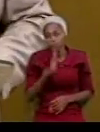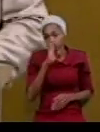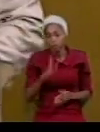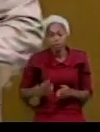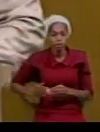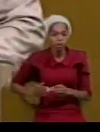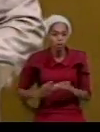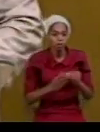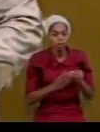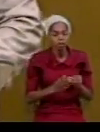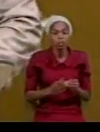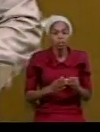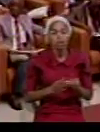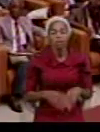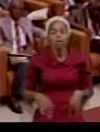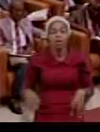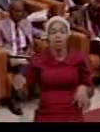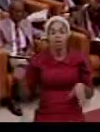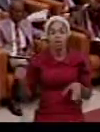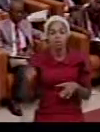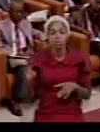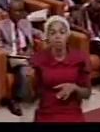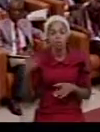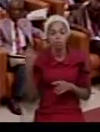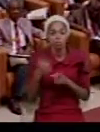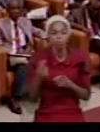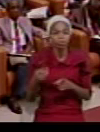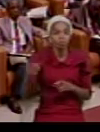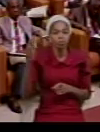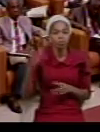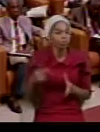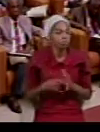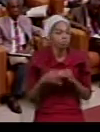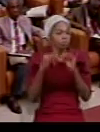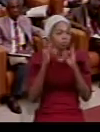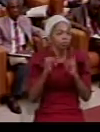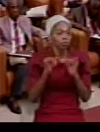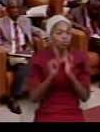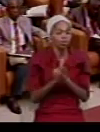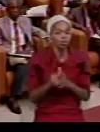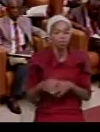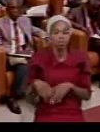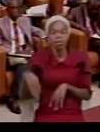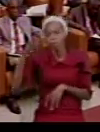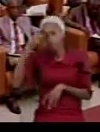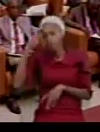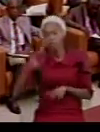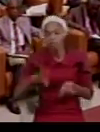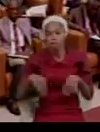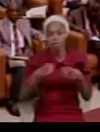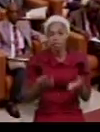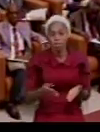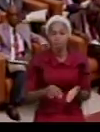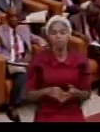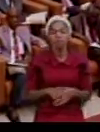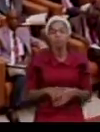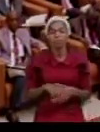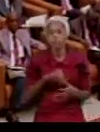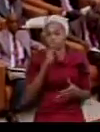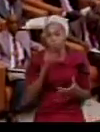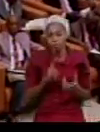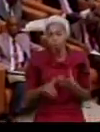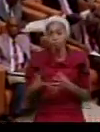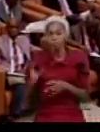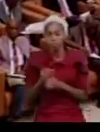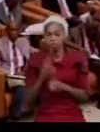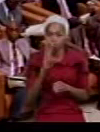The Lord will help us in Jesus' name. These instructions that he gave achieved two things. One was to